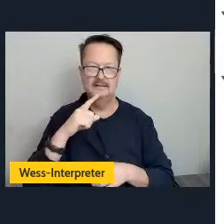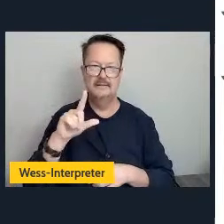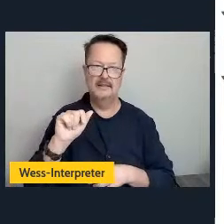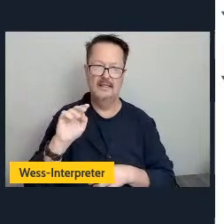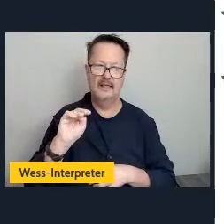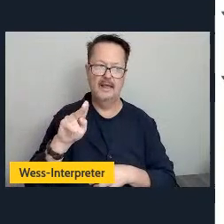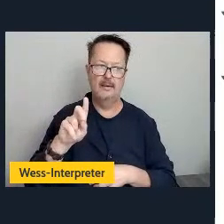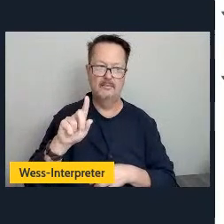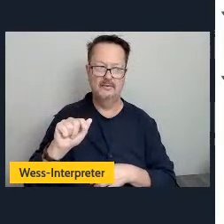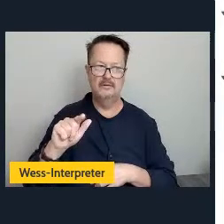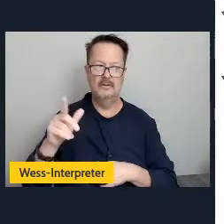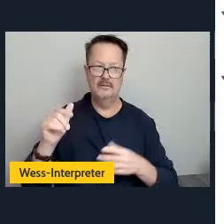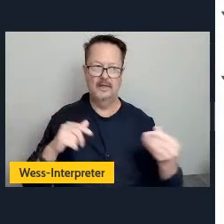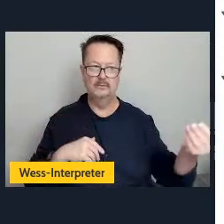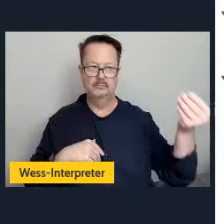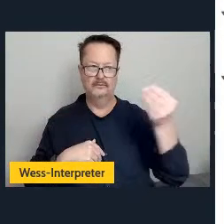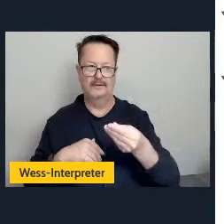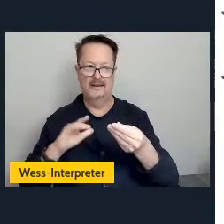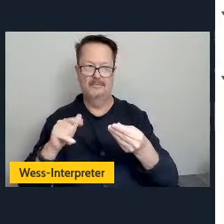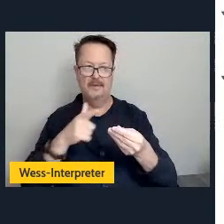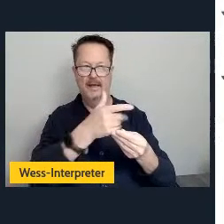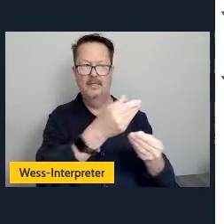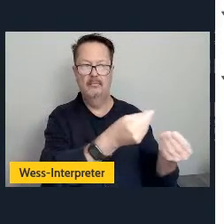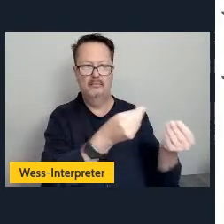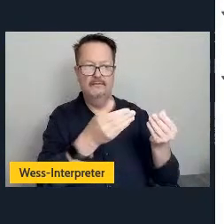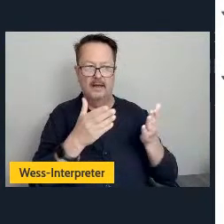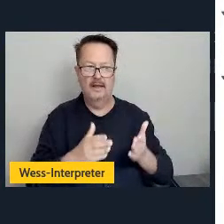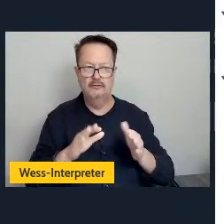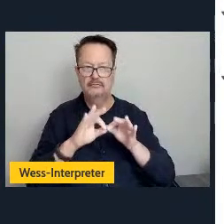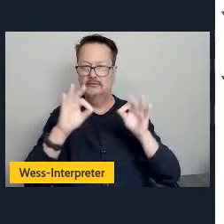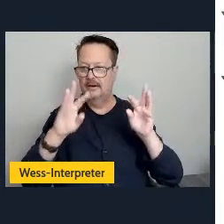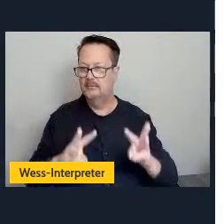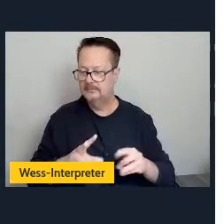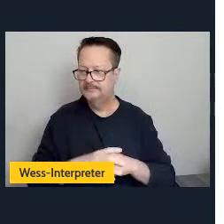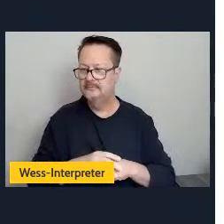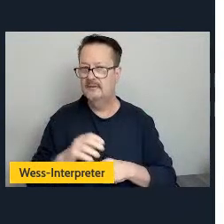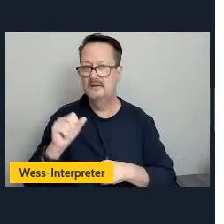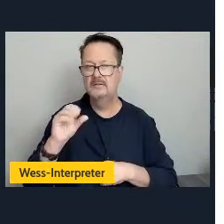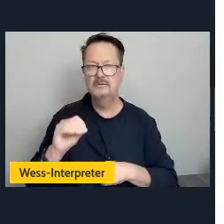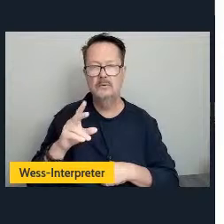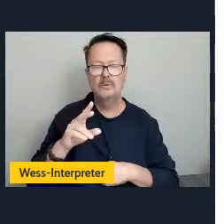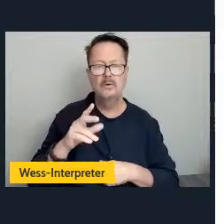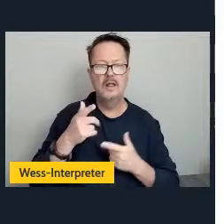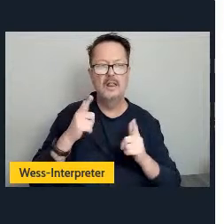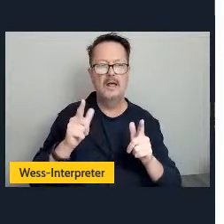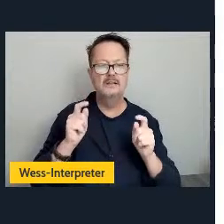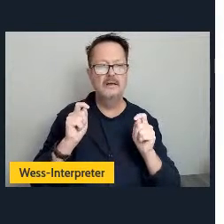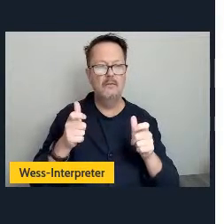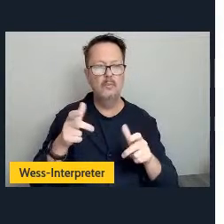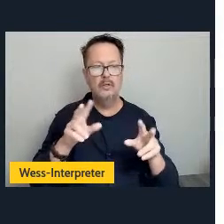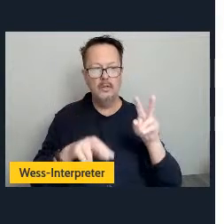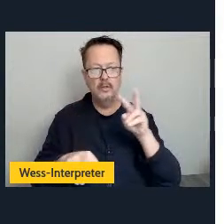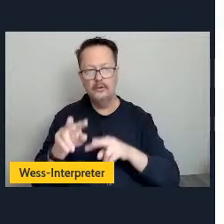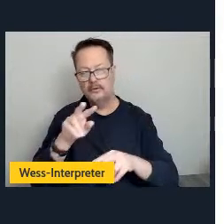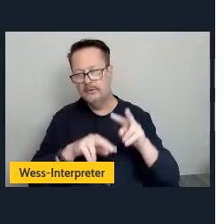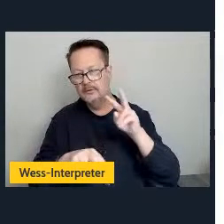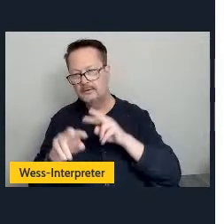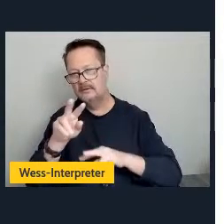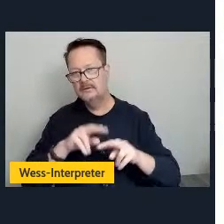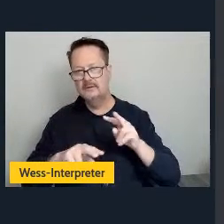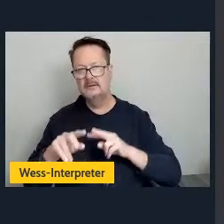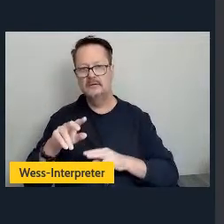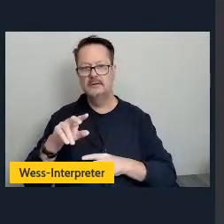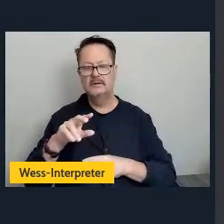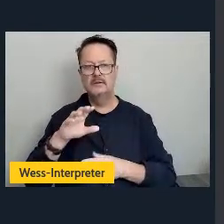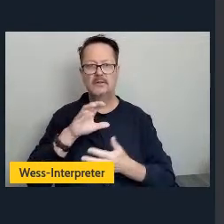is provided by the provider framework. So let's have a quick look into the CloudWatch